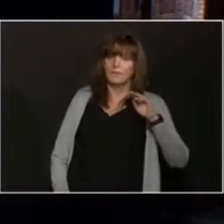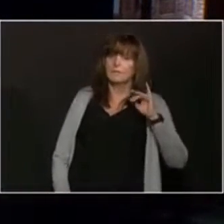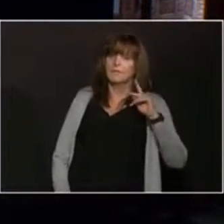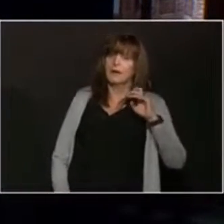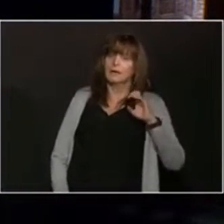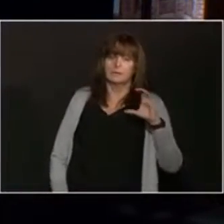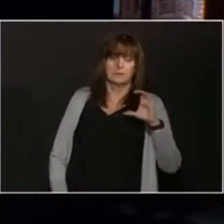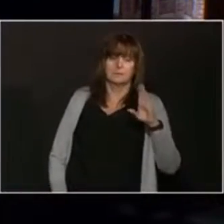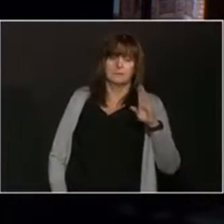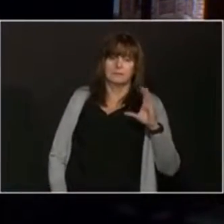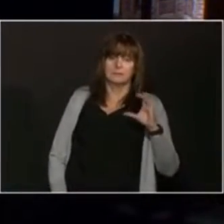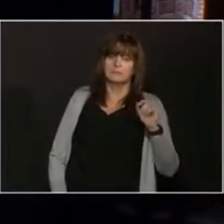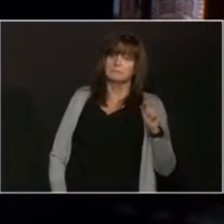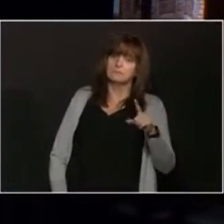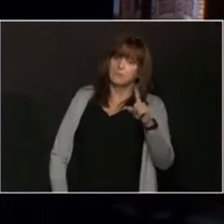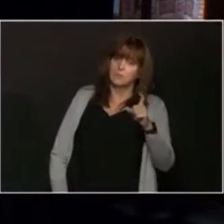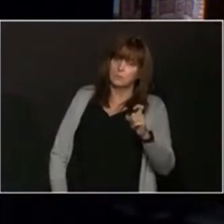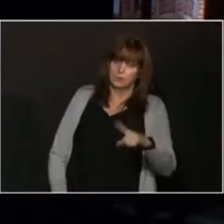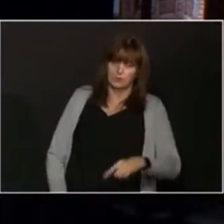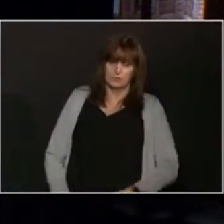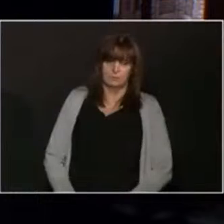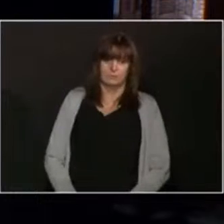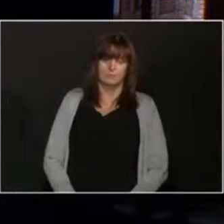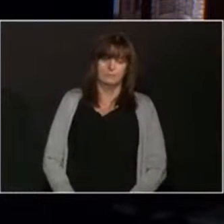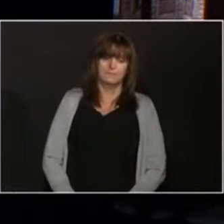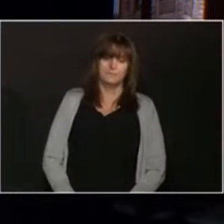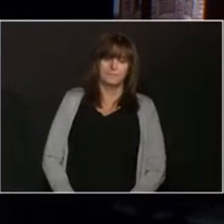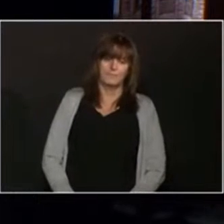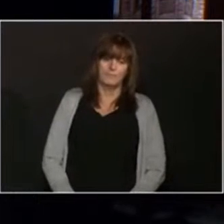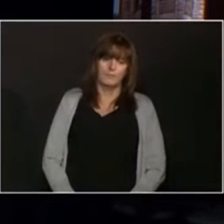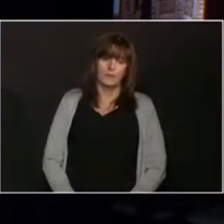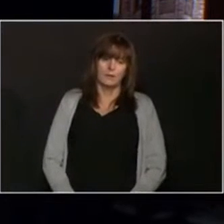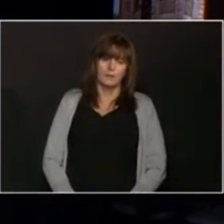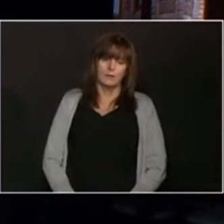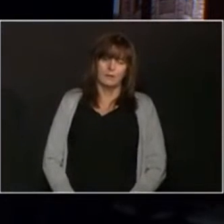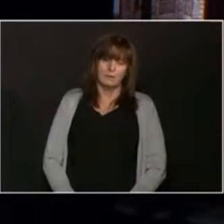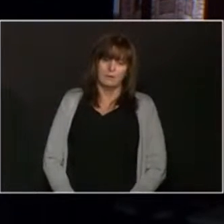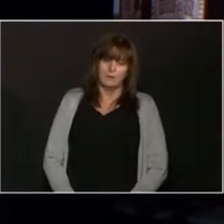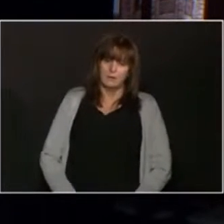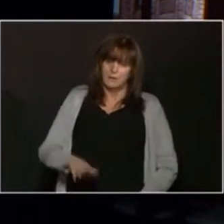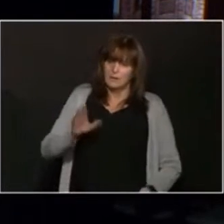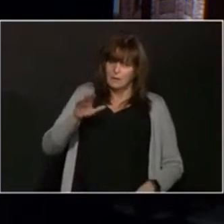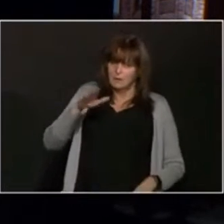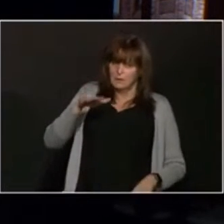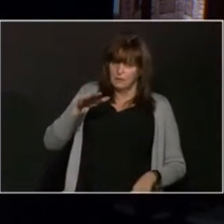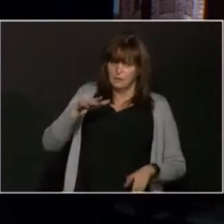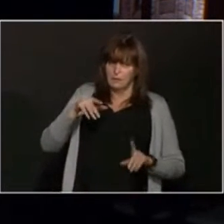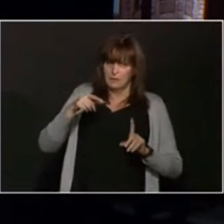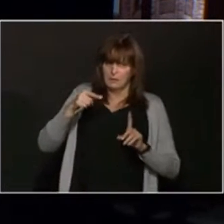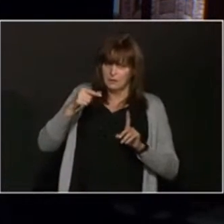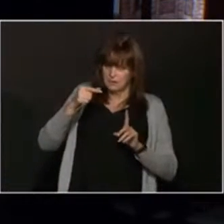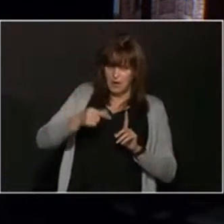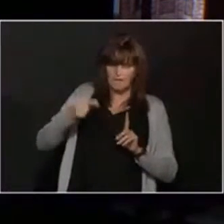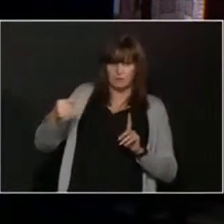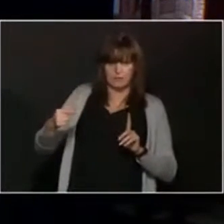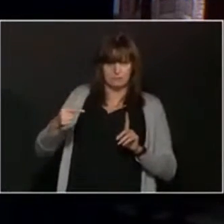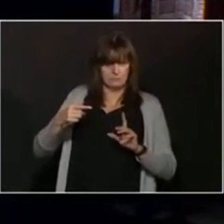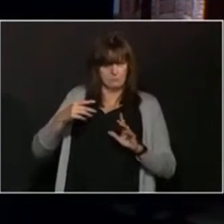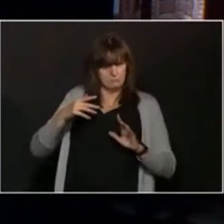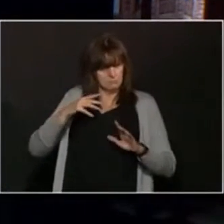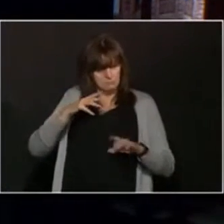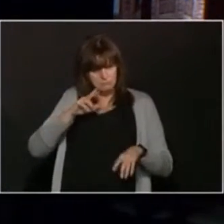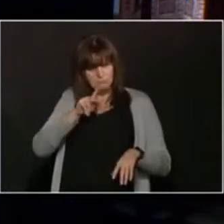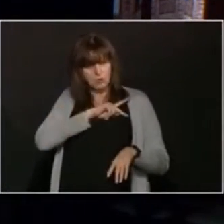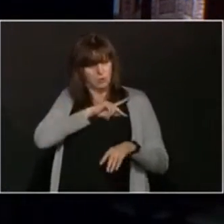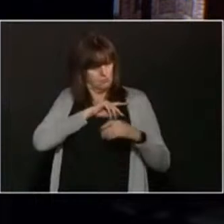Yes, hi. So the government's putting a lot of emphasis on sort of personal responsibility, people not following the guidelines as being